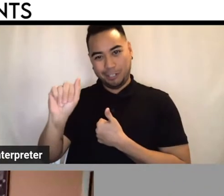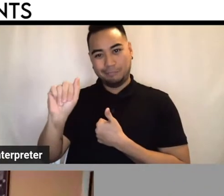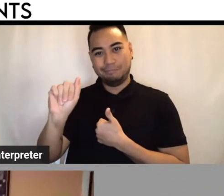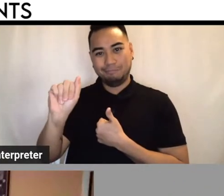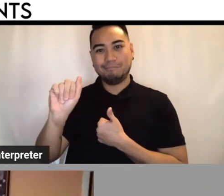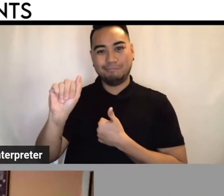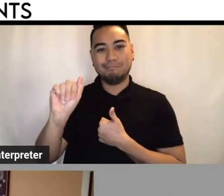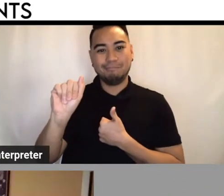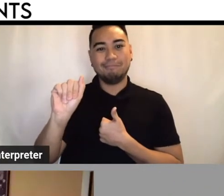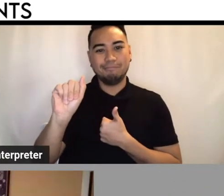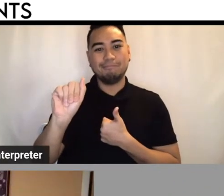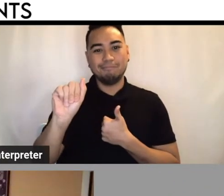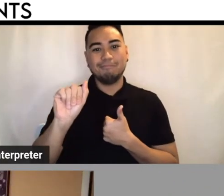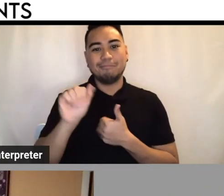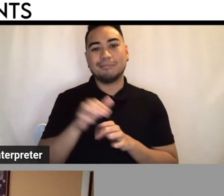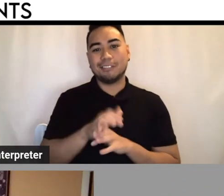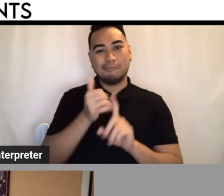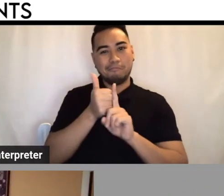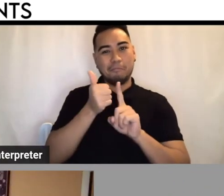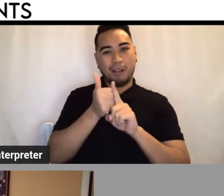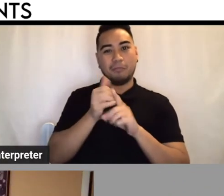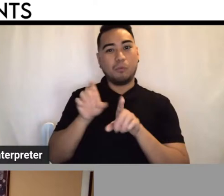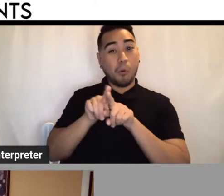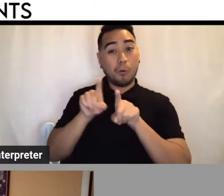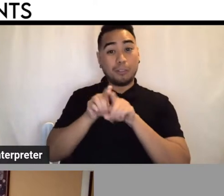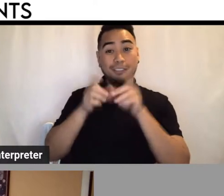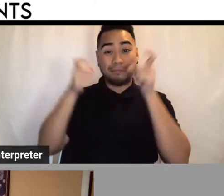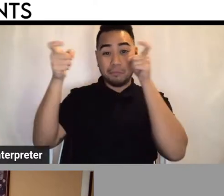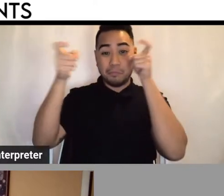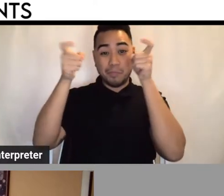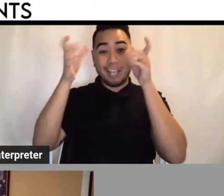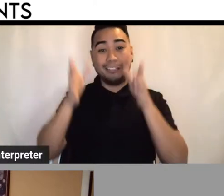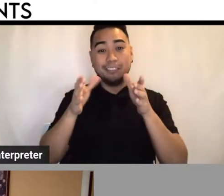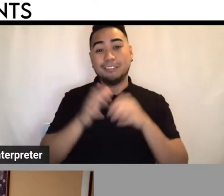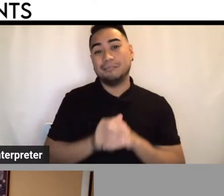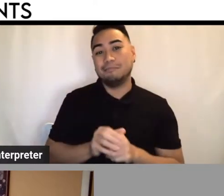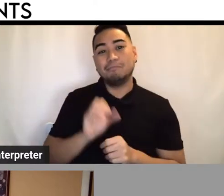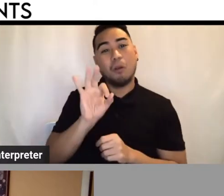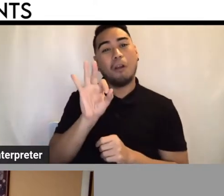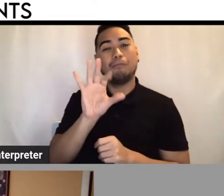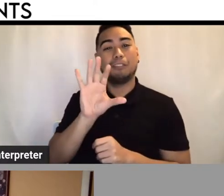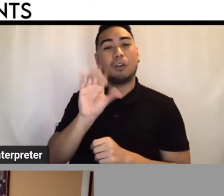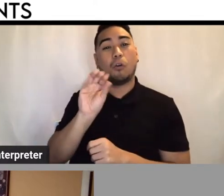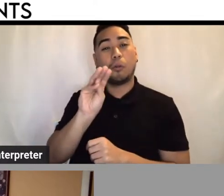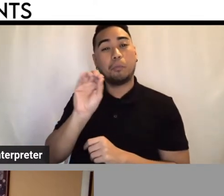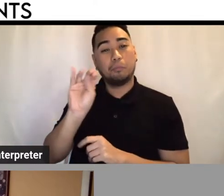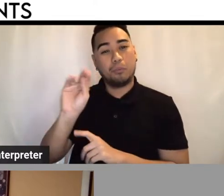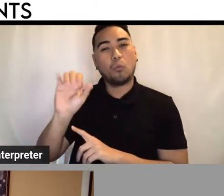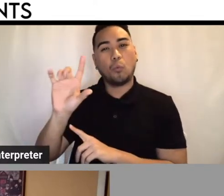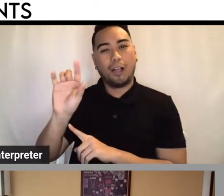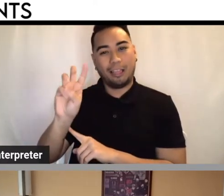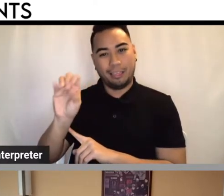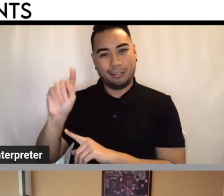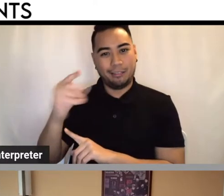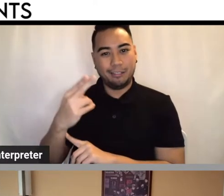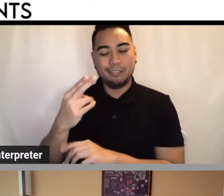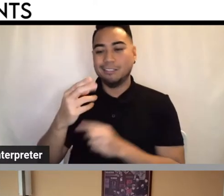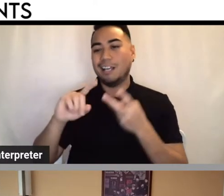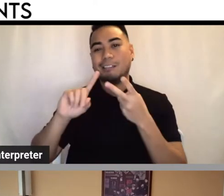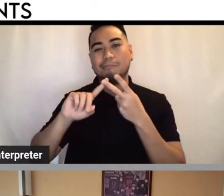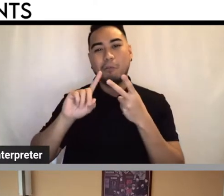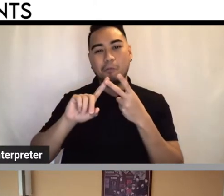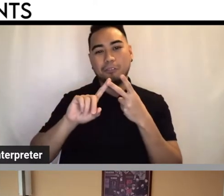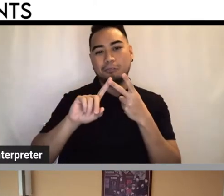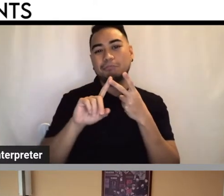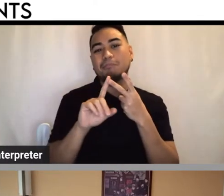board members, and she's also the managing director for the Commonwealth Foundation for Inclusive Democracy, and also Whitney, who is a Convergence